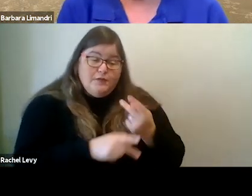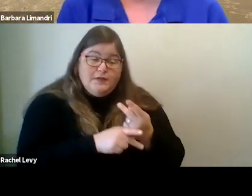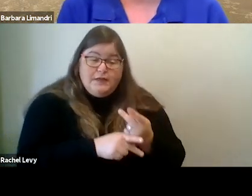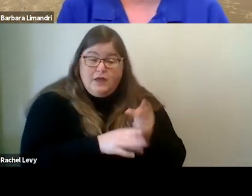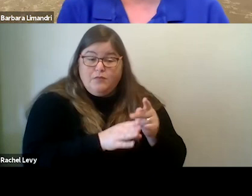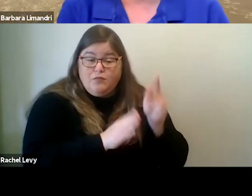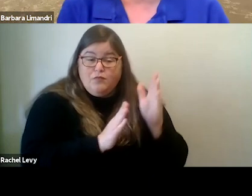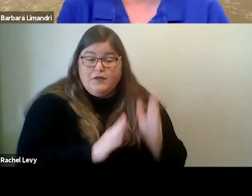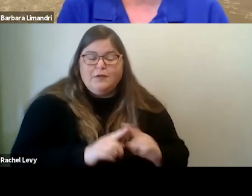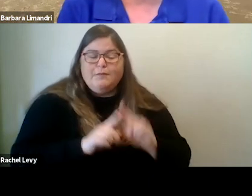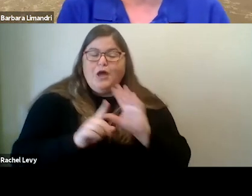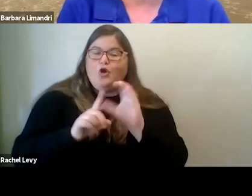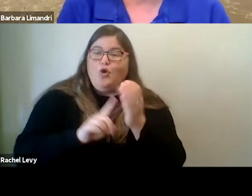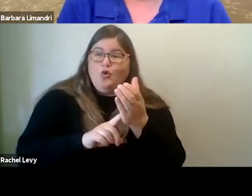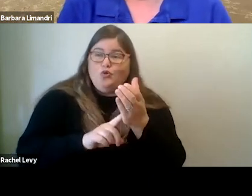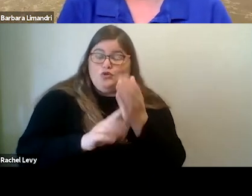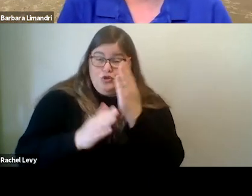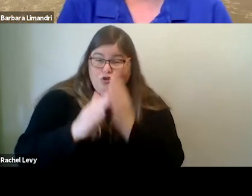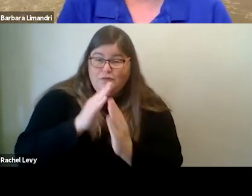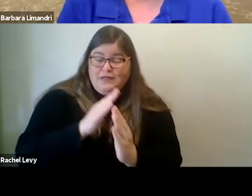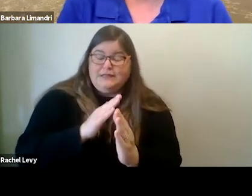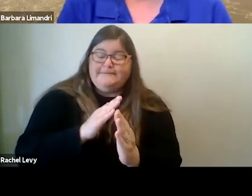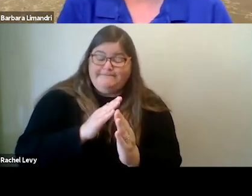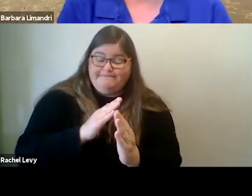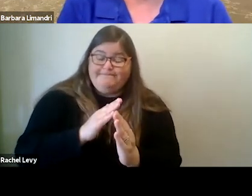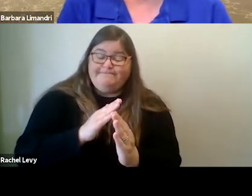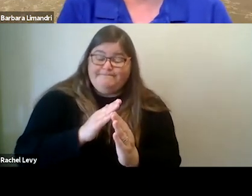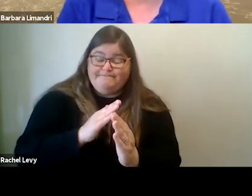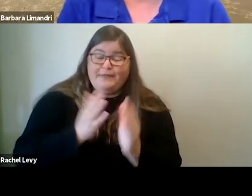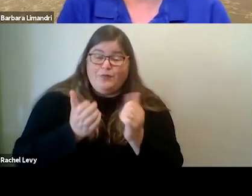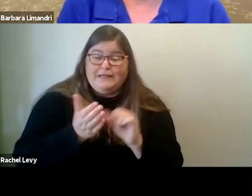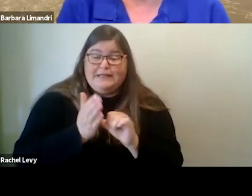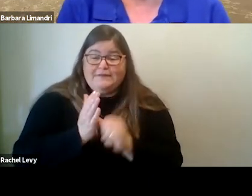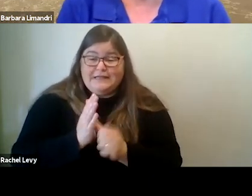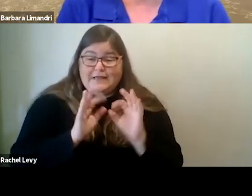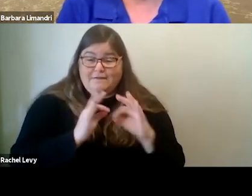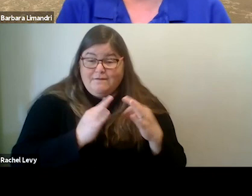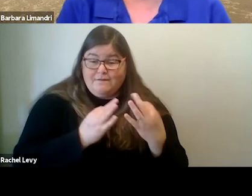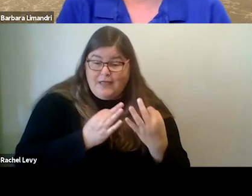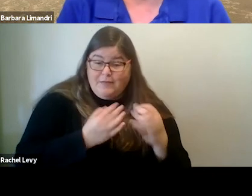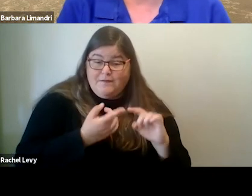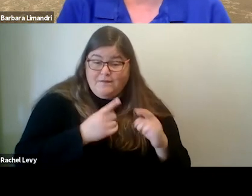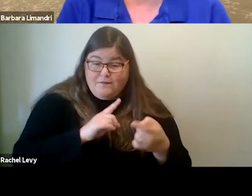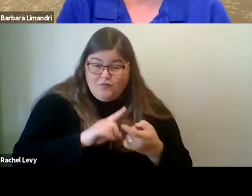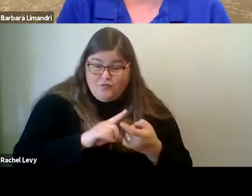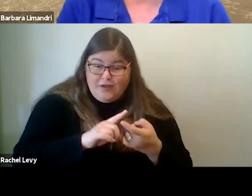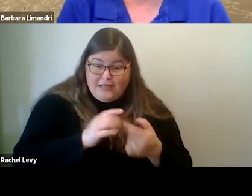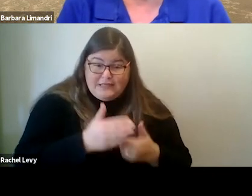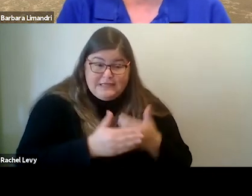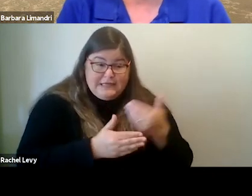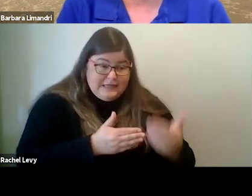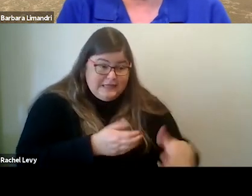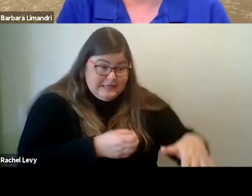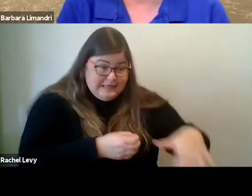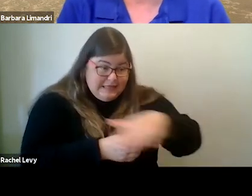cultural humility, let me emphasize, family, friends, and neighbors are the most essential